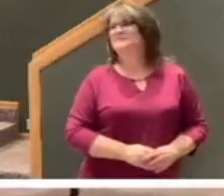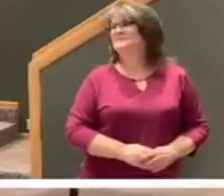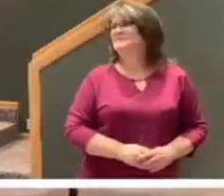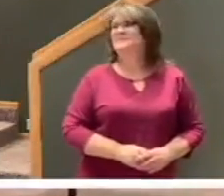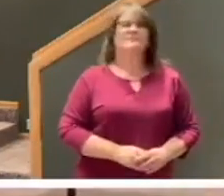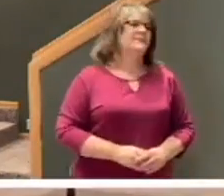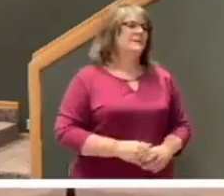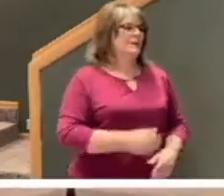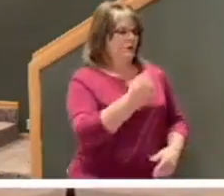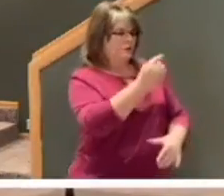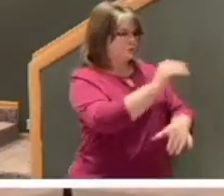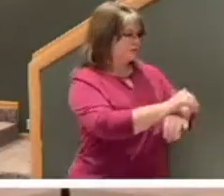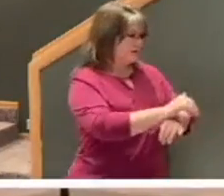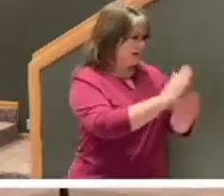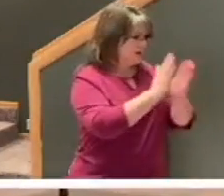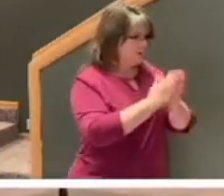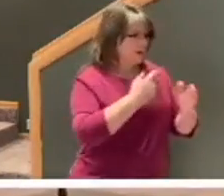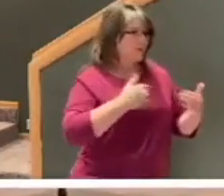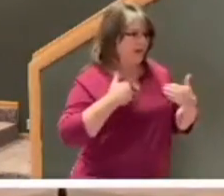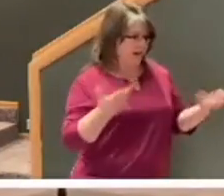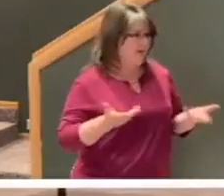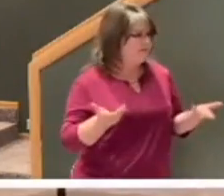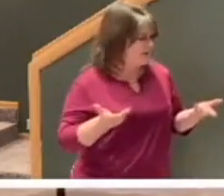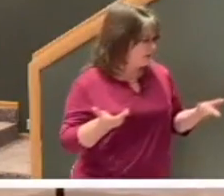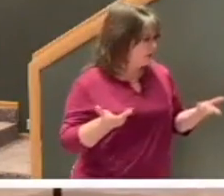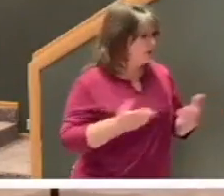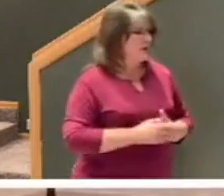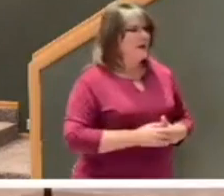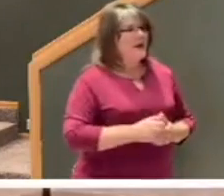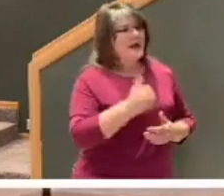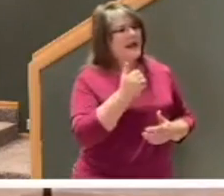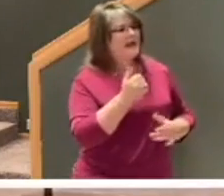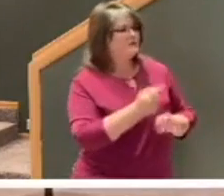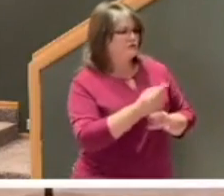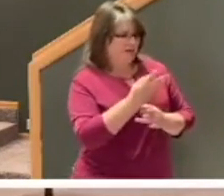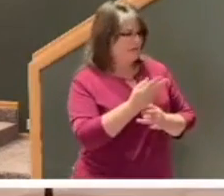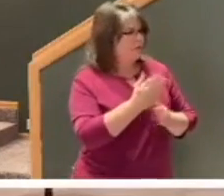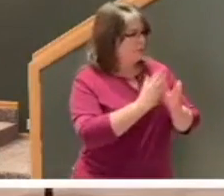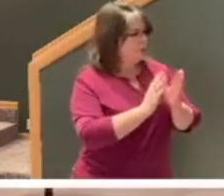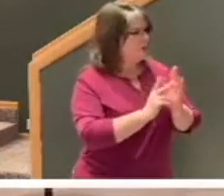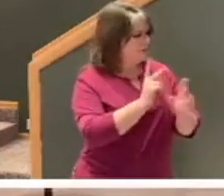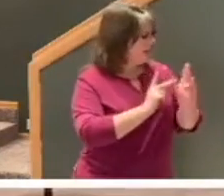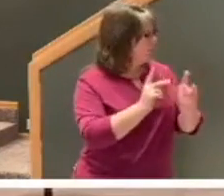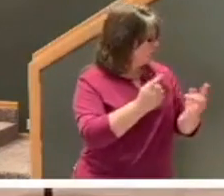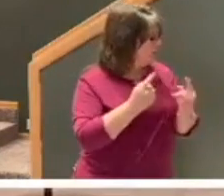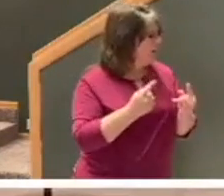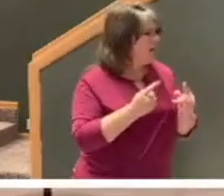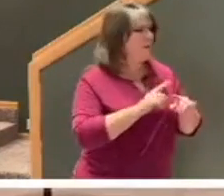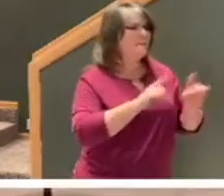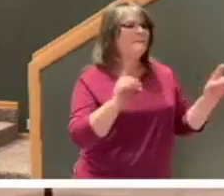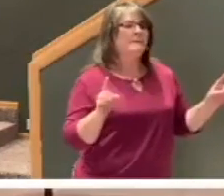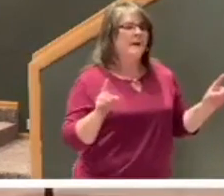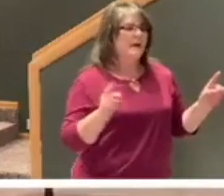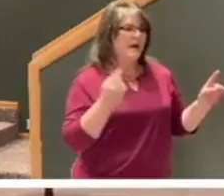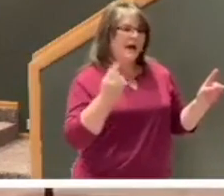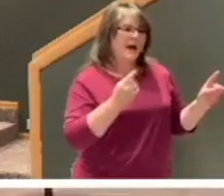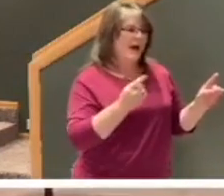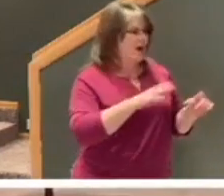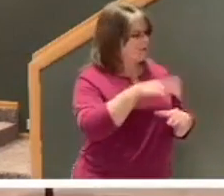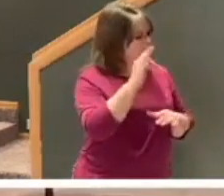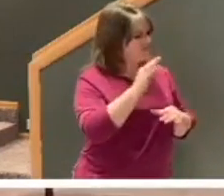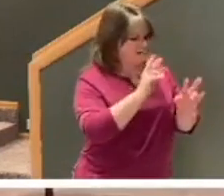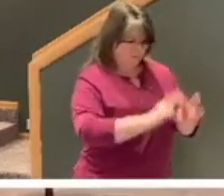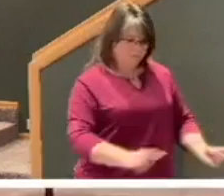You know, Tuesday night prayer we have here, and just a few of us, but I always find it